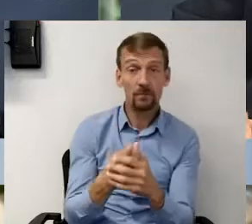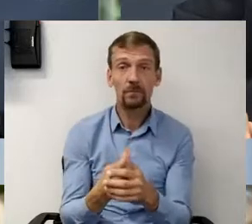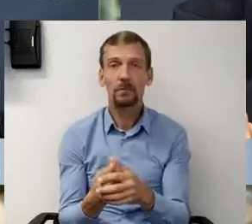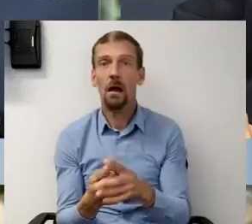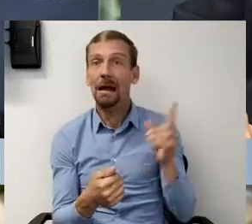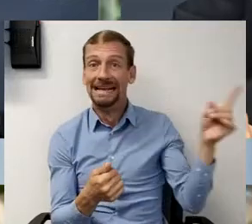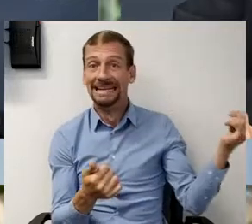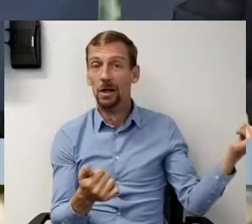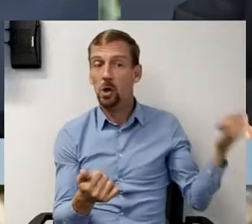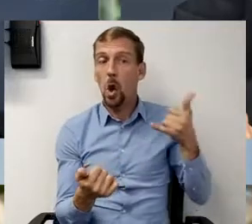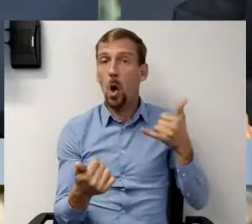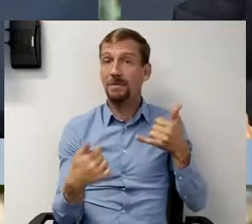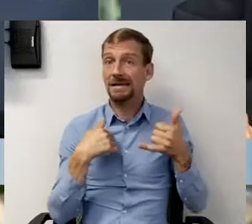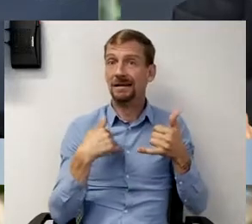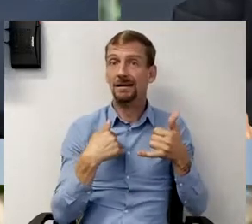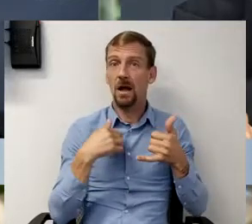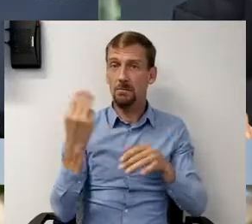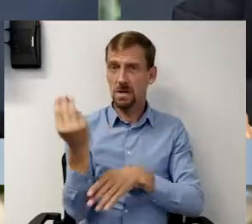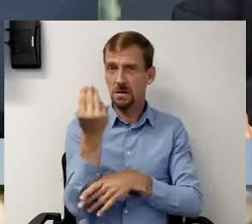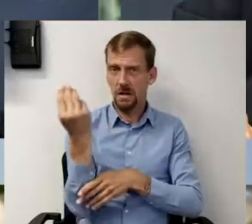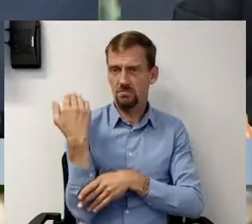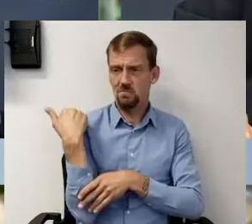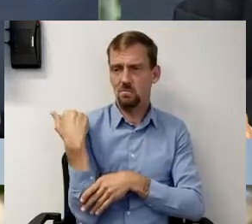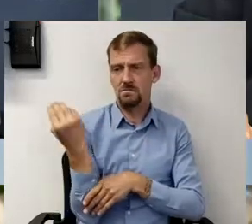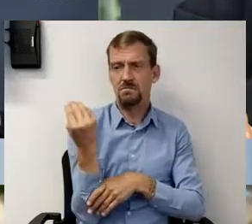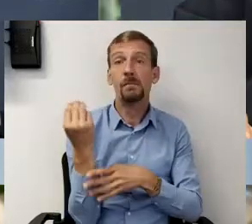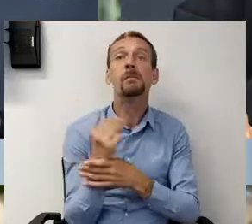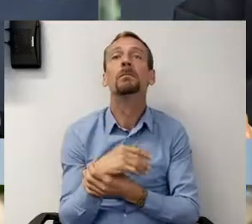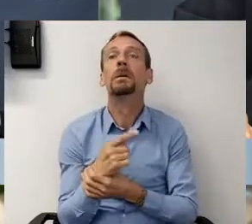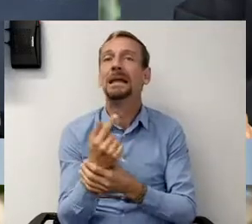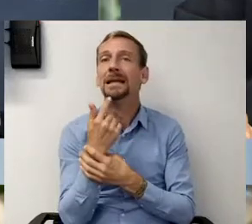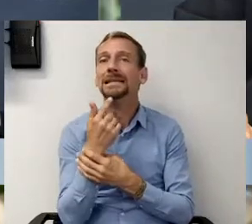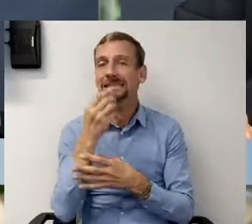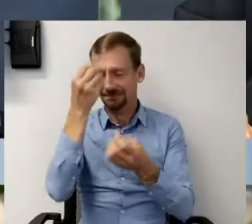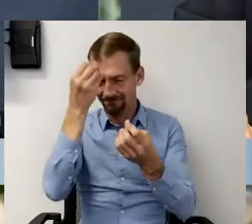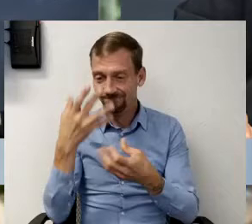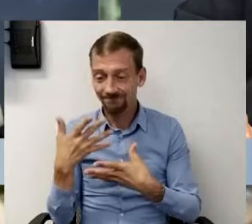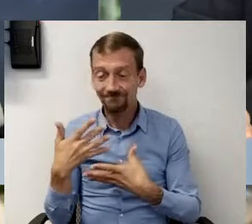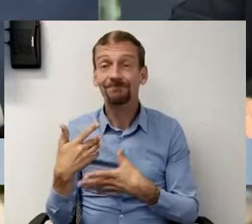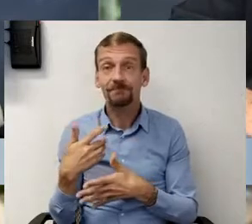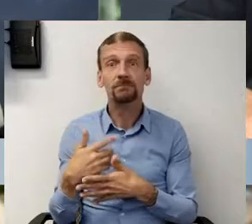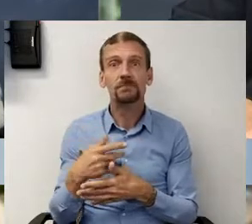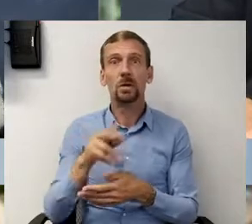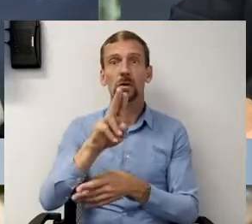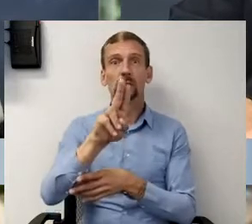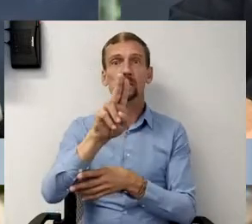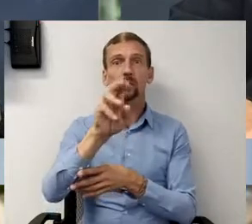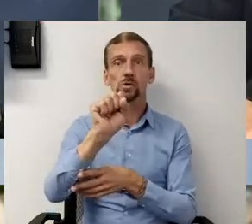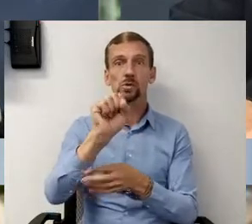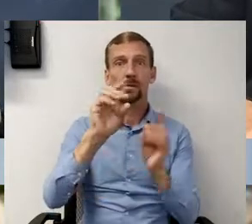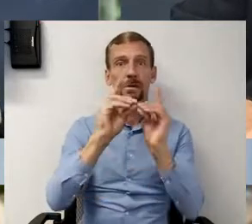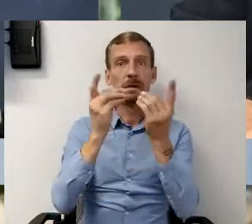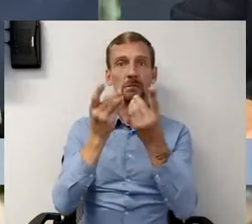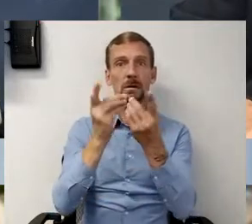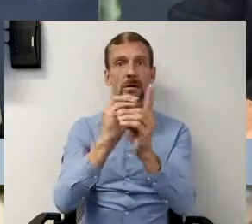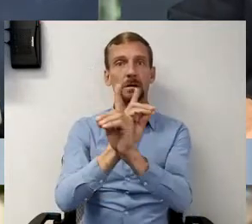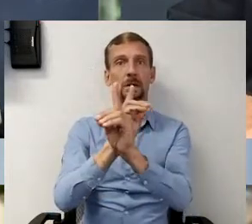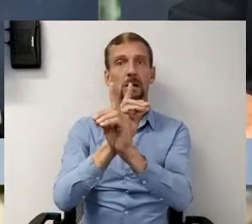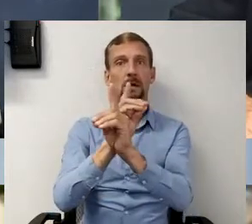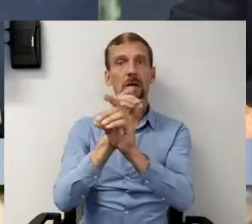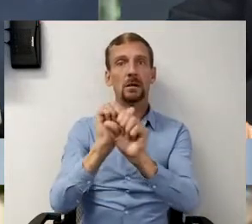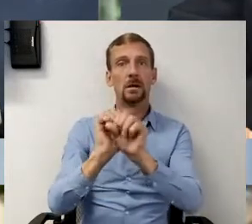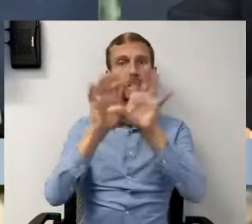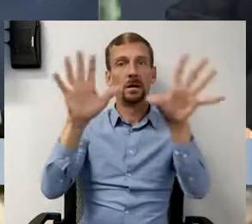he called me on Monday and informed me that the U.S. Department of Defense was